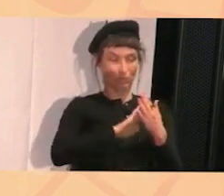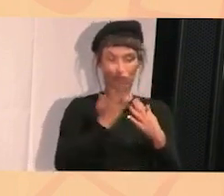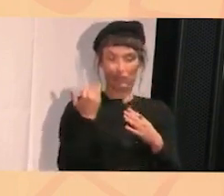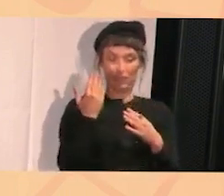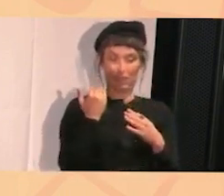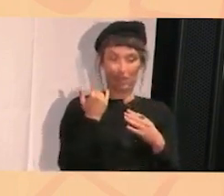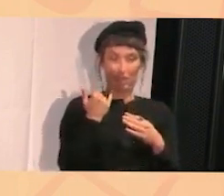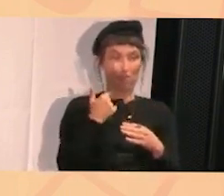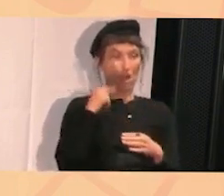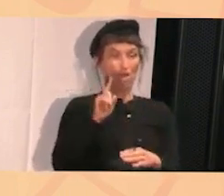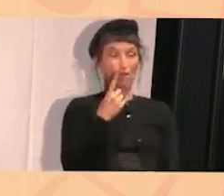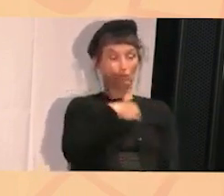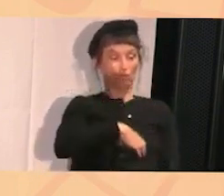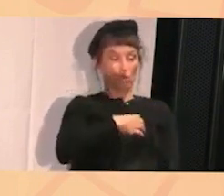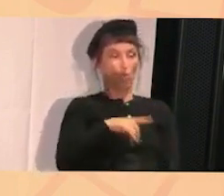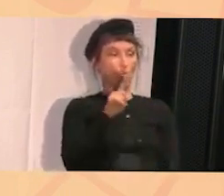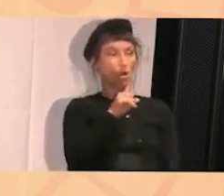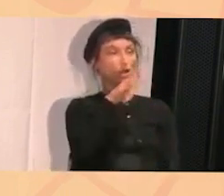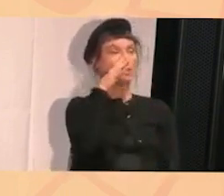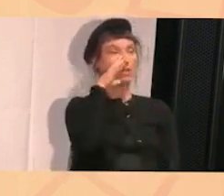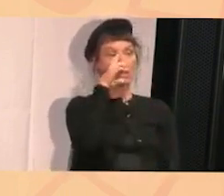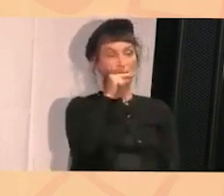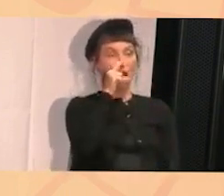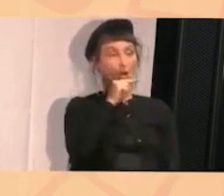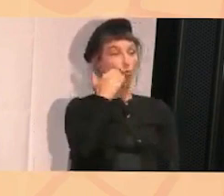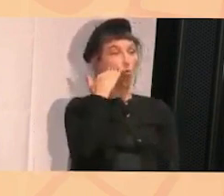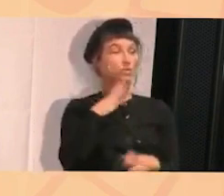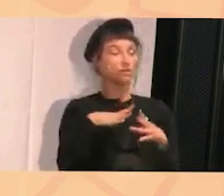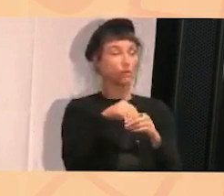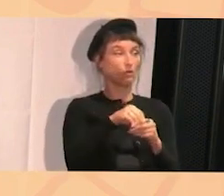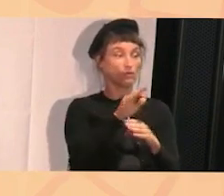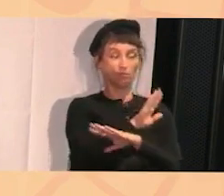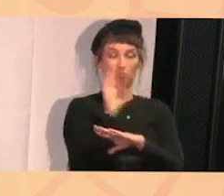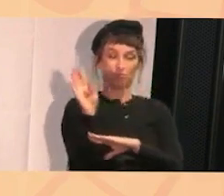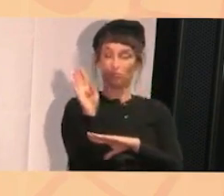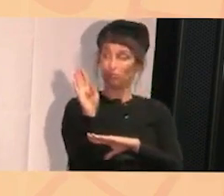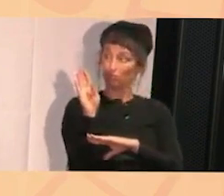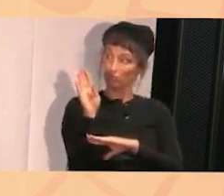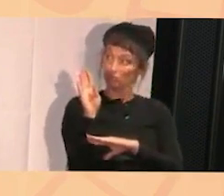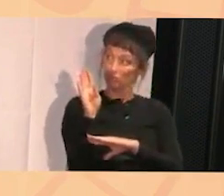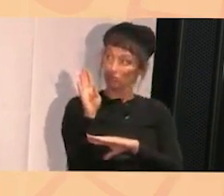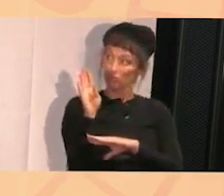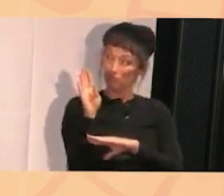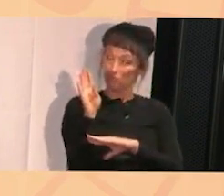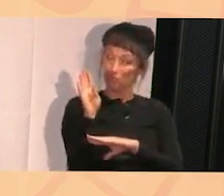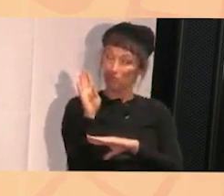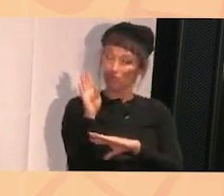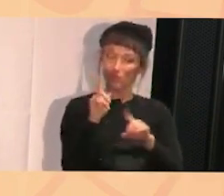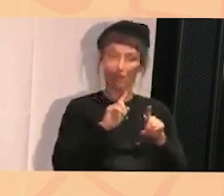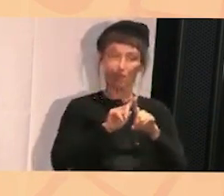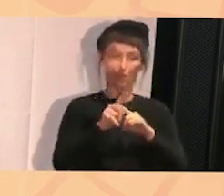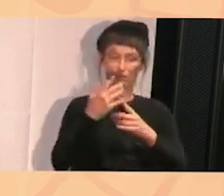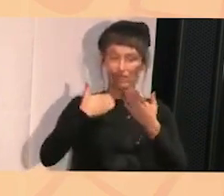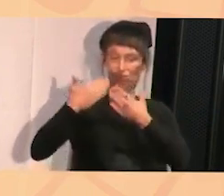young woman on this board, which has majority of the history